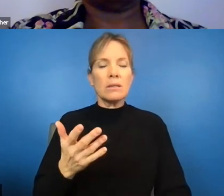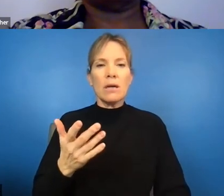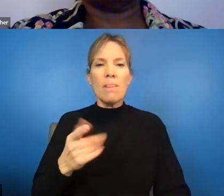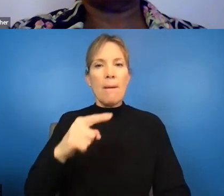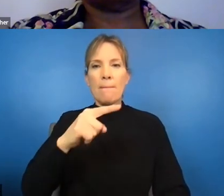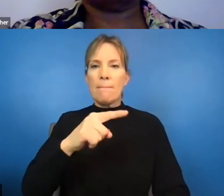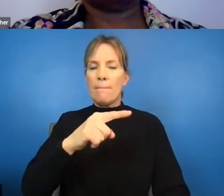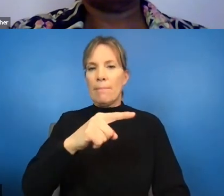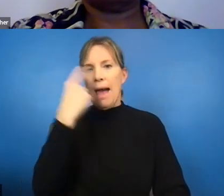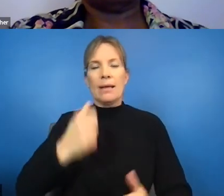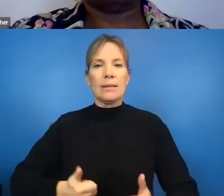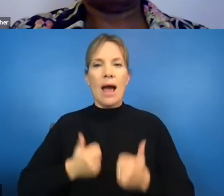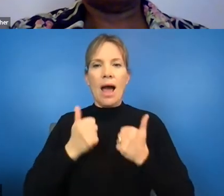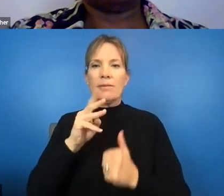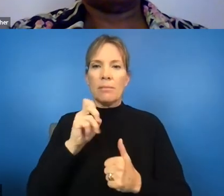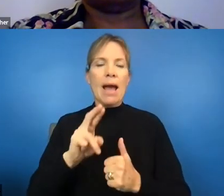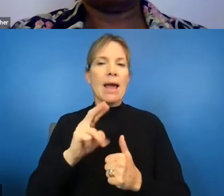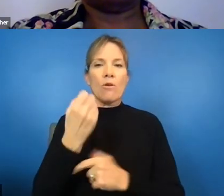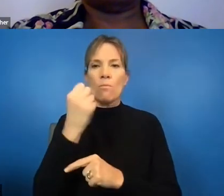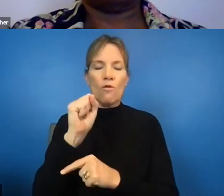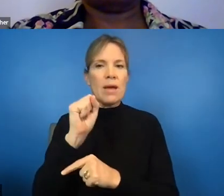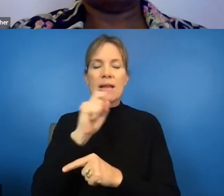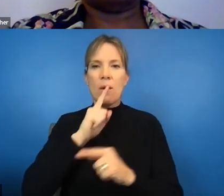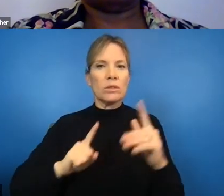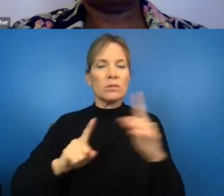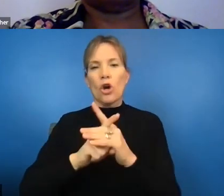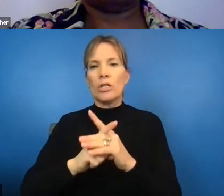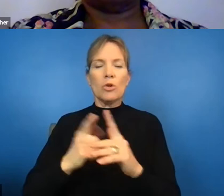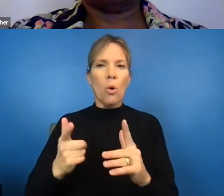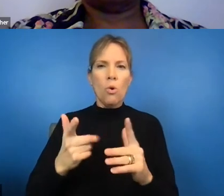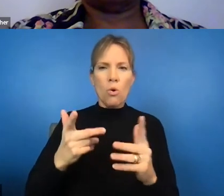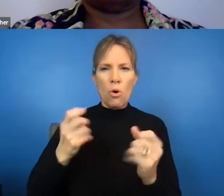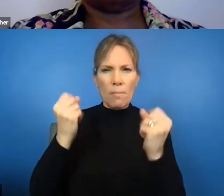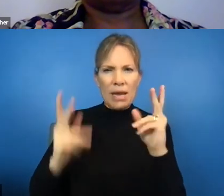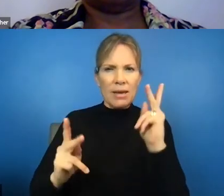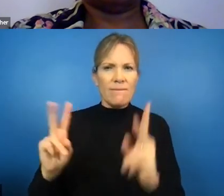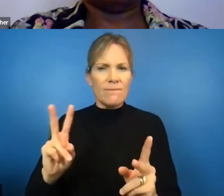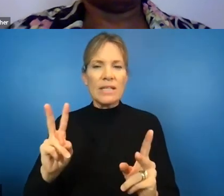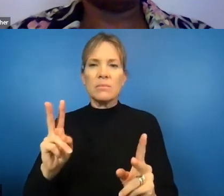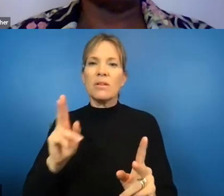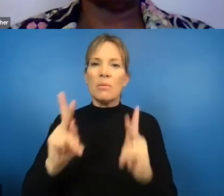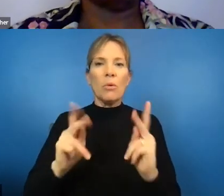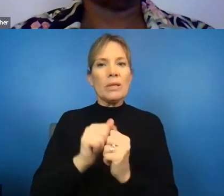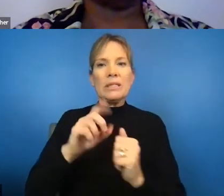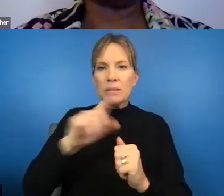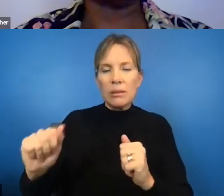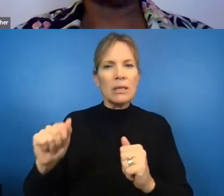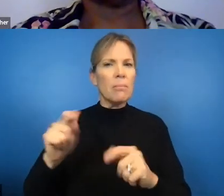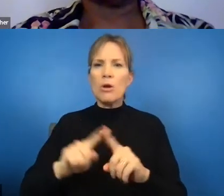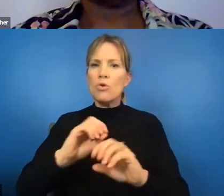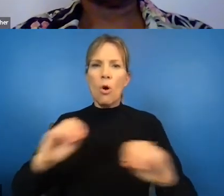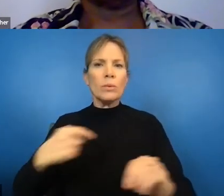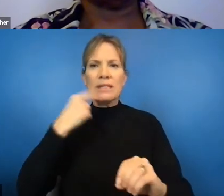Lives Matter movement. So we were noticing that a lot of victims of violence were people with disabilities, but their disability stories were not told in